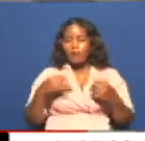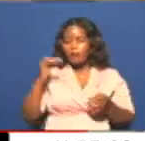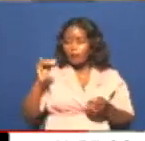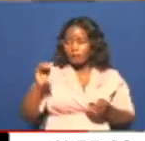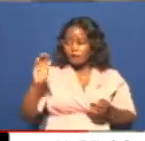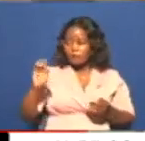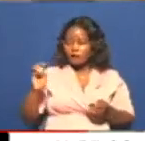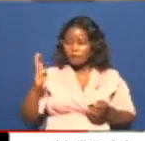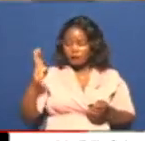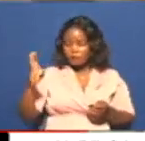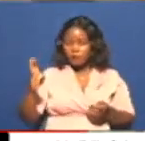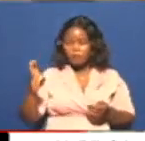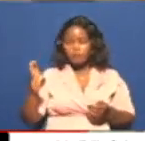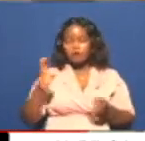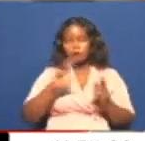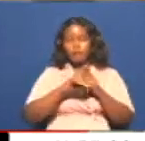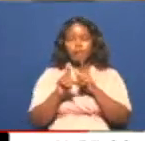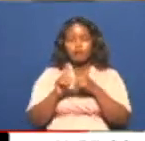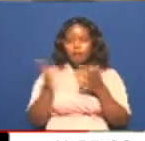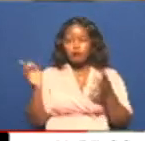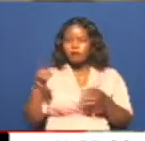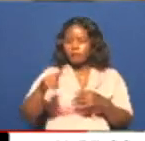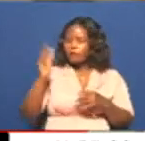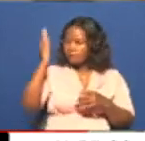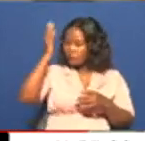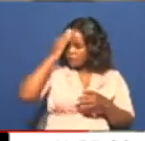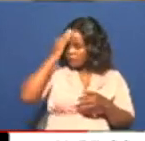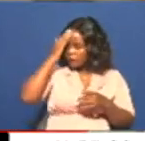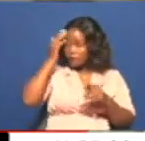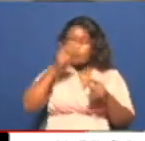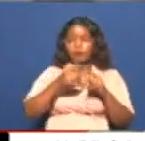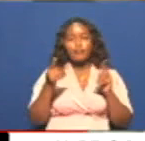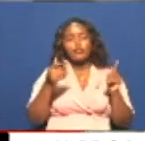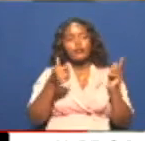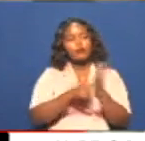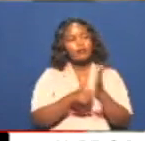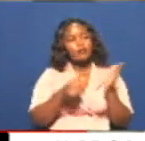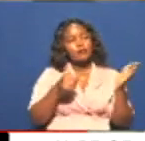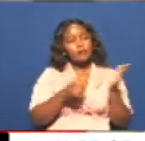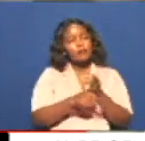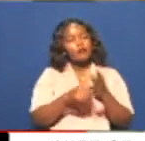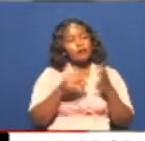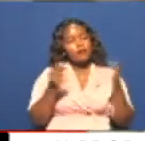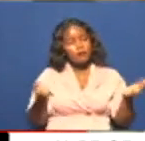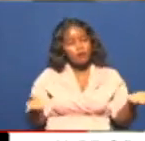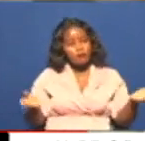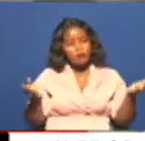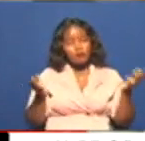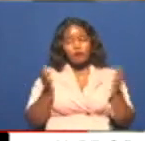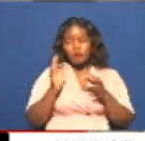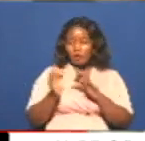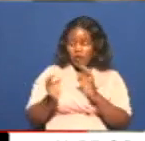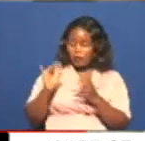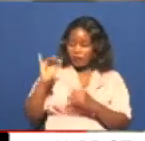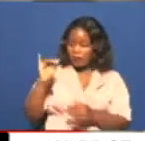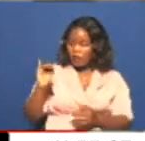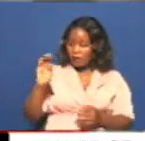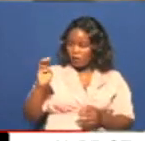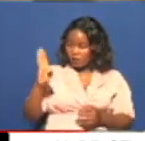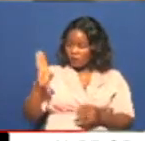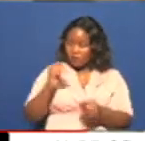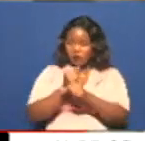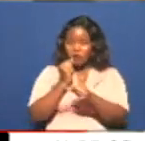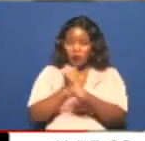and whatever. Mm-hmm. They know that. Mm-hmm. But now the problem is the methodology, you know. If IEBC can work around a